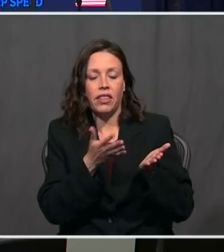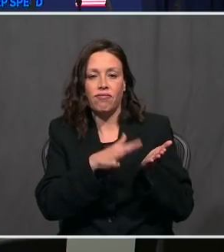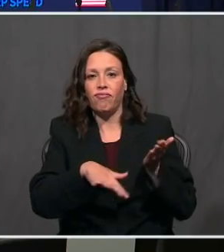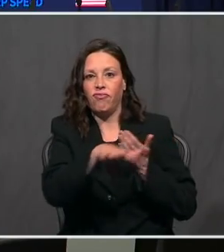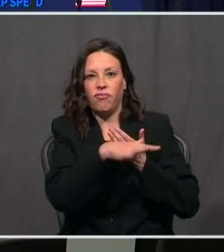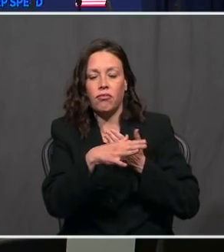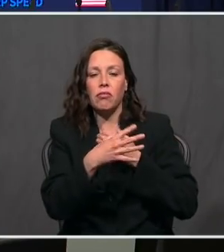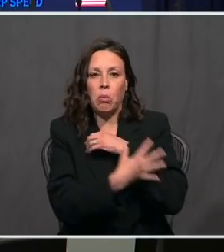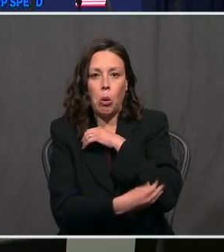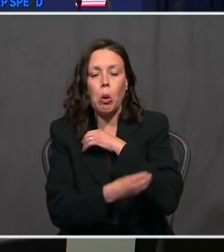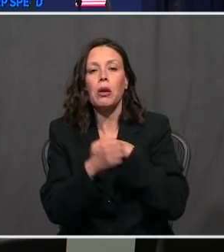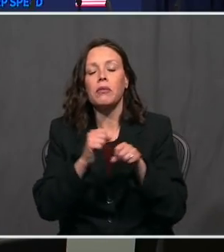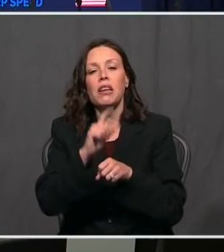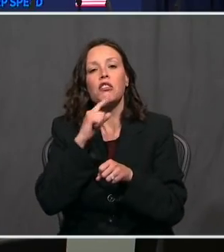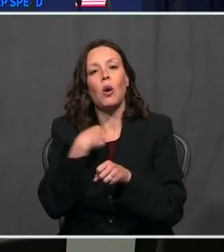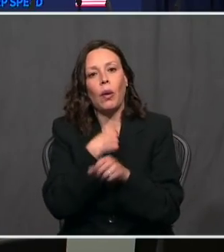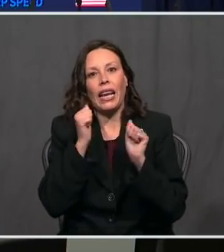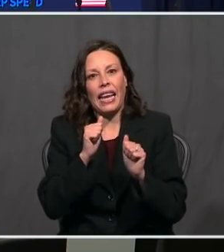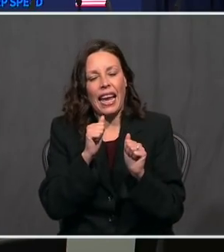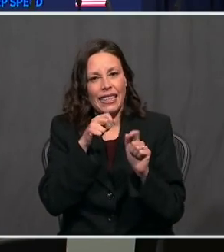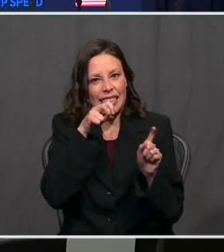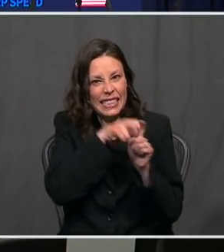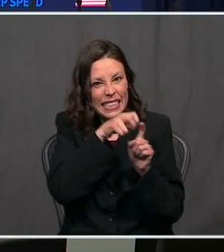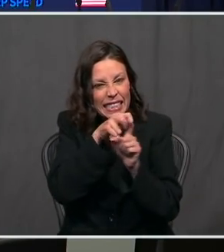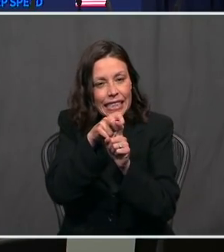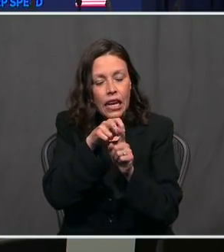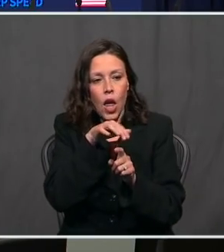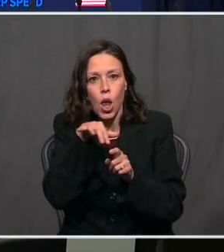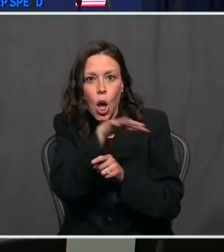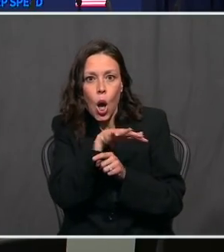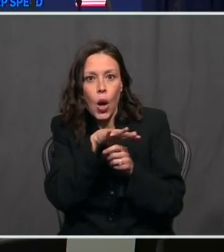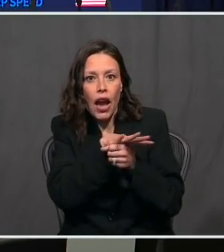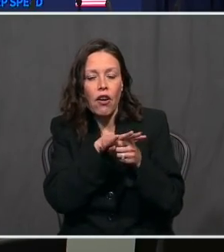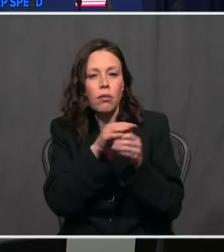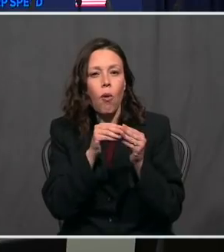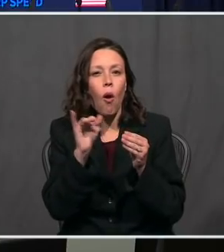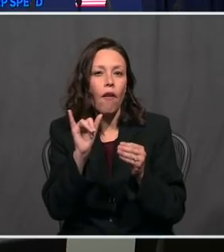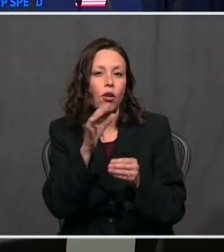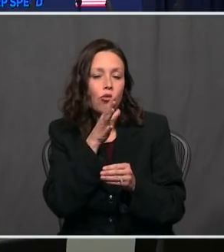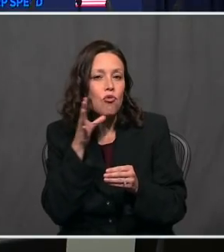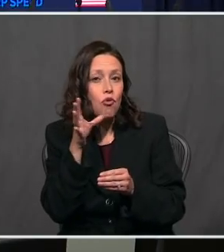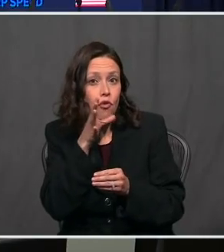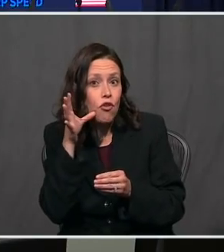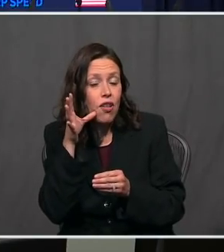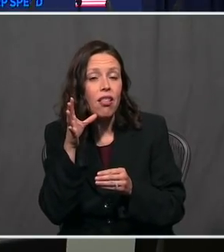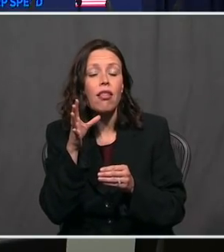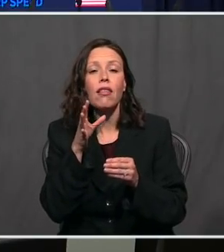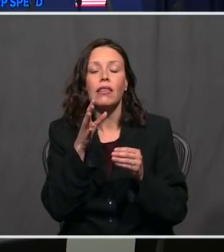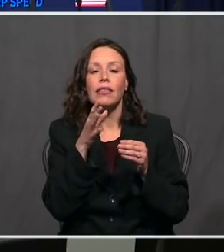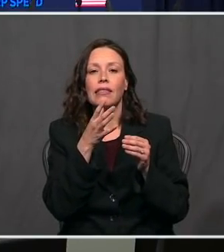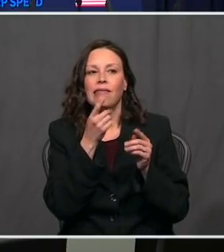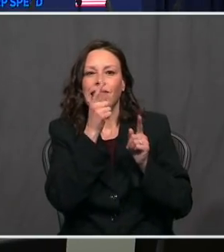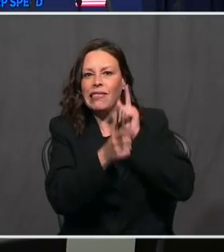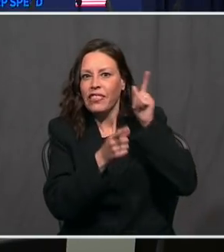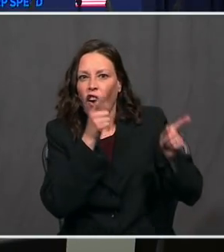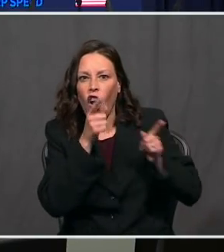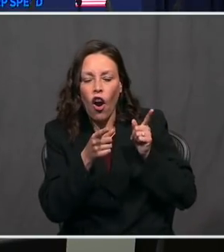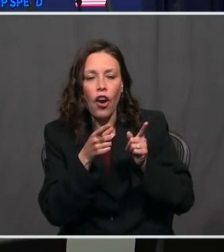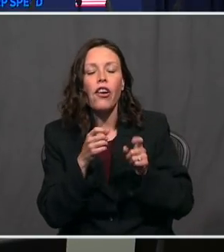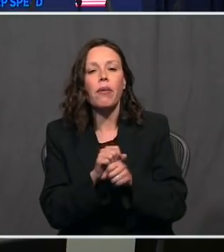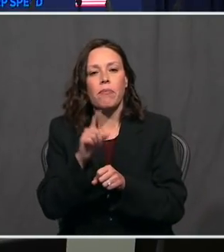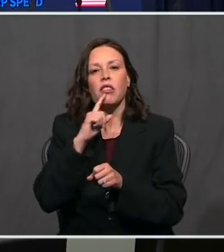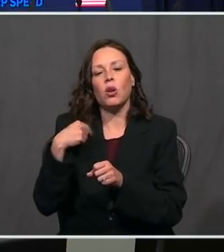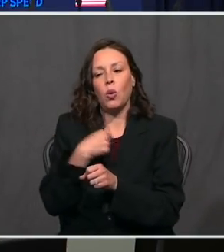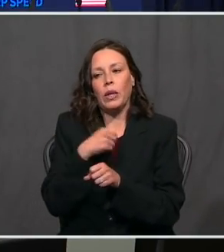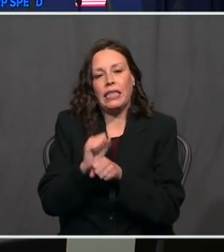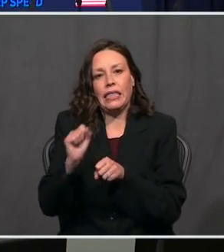sure that we get to areas that are more rural, underserved and vulnerable. And I think you can see that industry has really